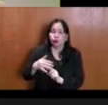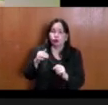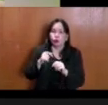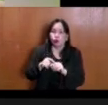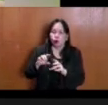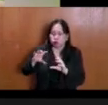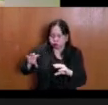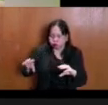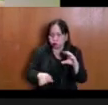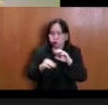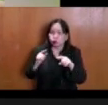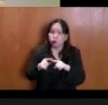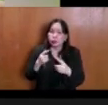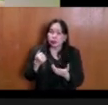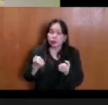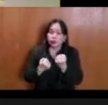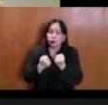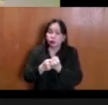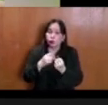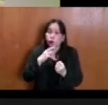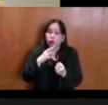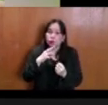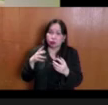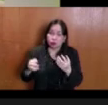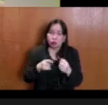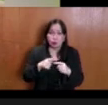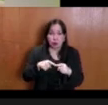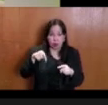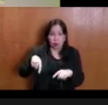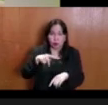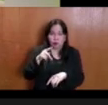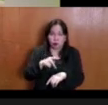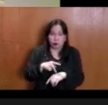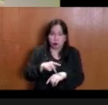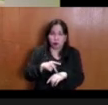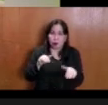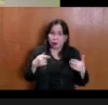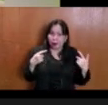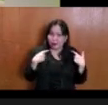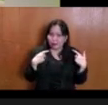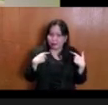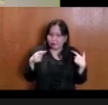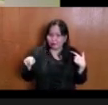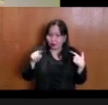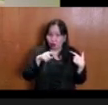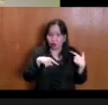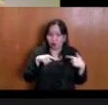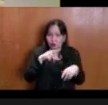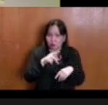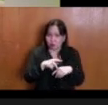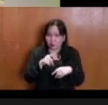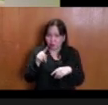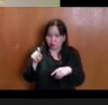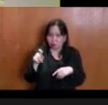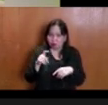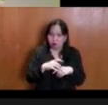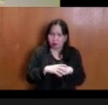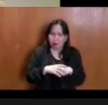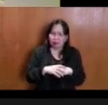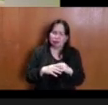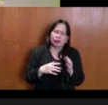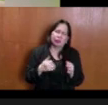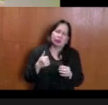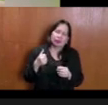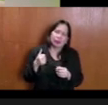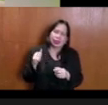energy resources. But here in the Philippines, how long does a pump storage hydro be developed? It takes us 10